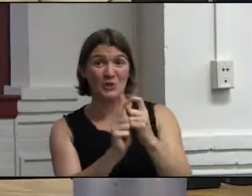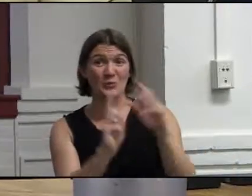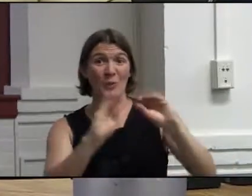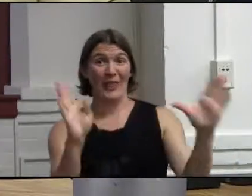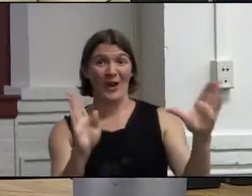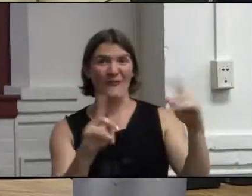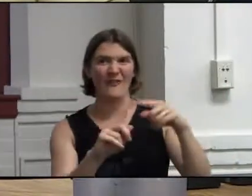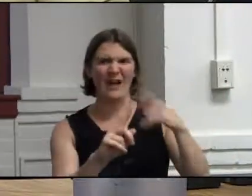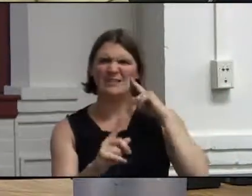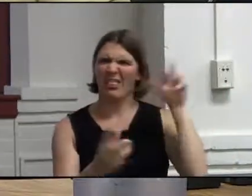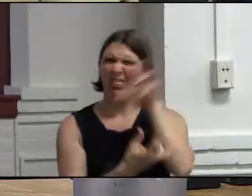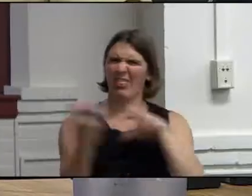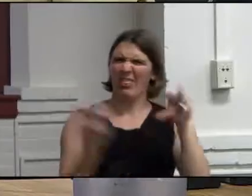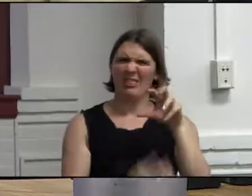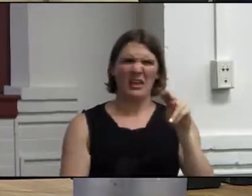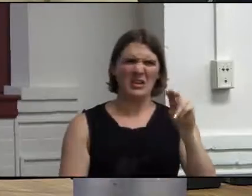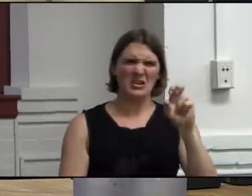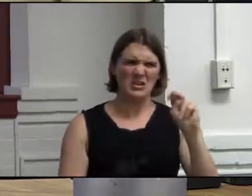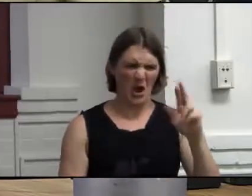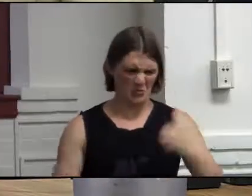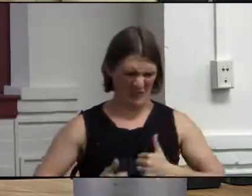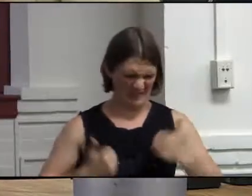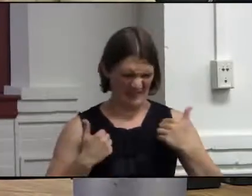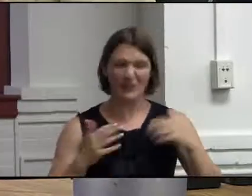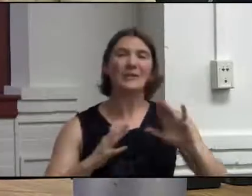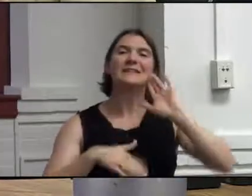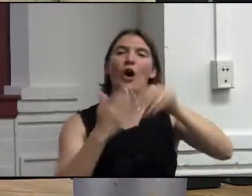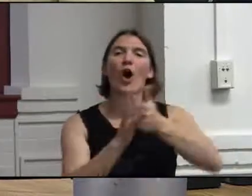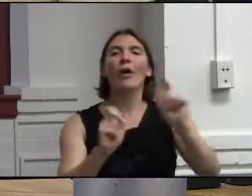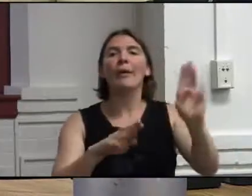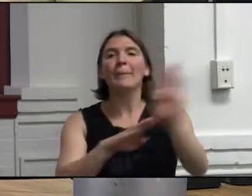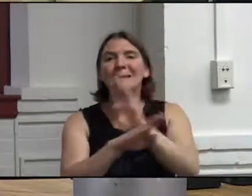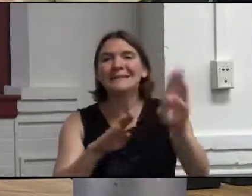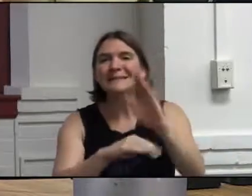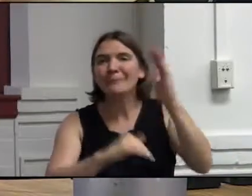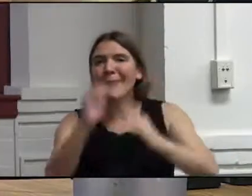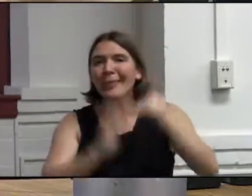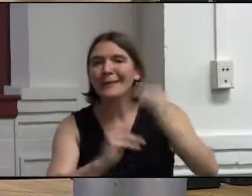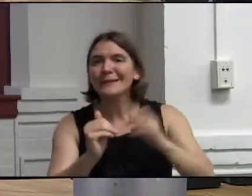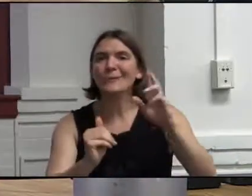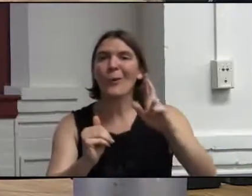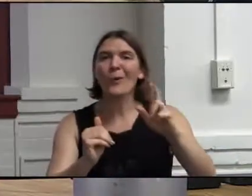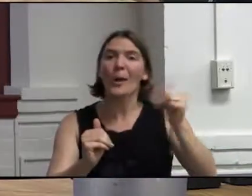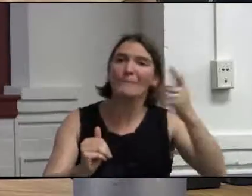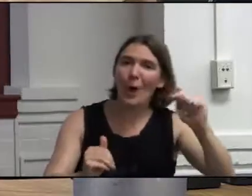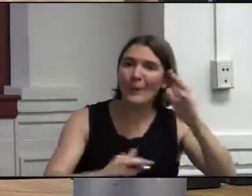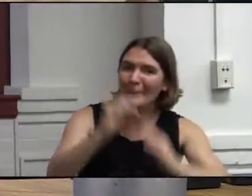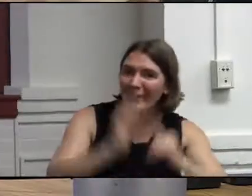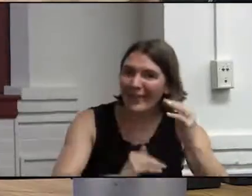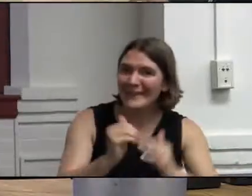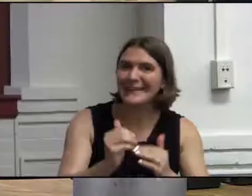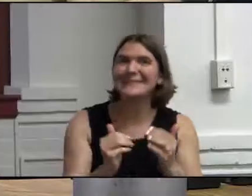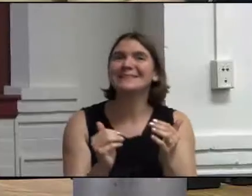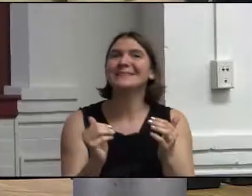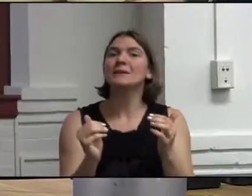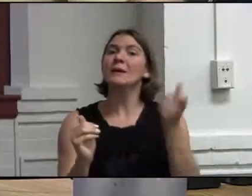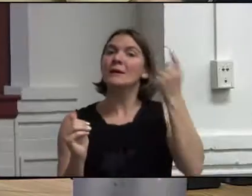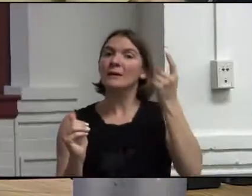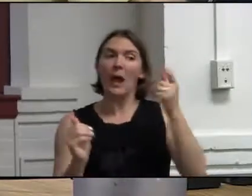state law because it is very confusing. Okay. It's all commercial buildings Yeah. and residential buildings that are